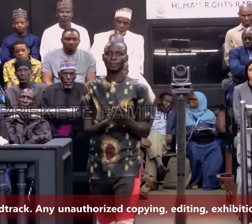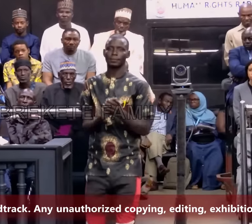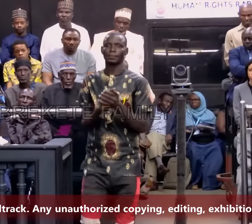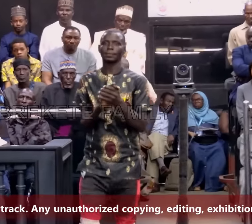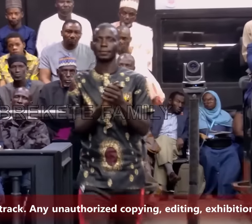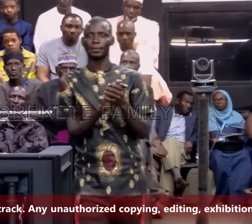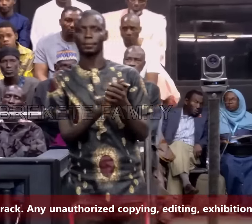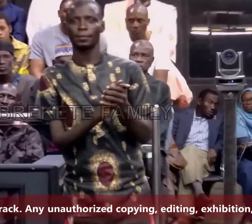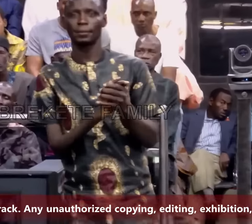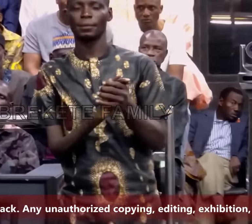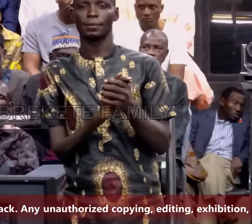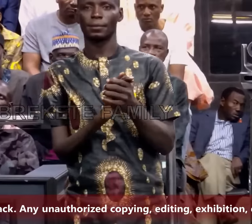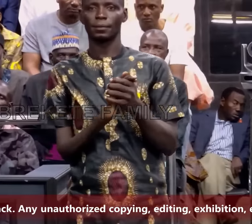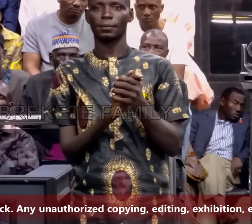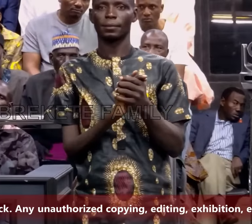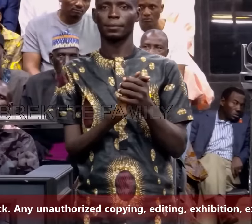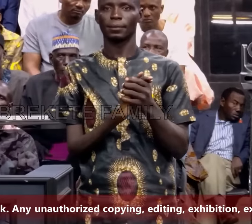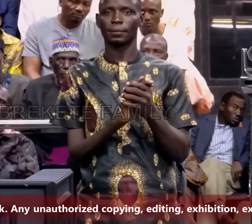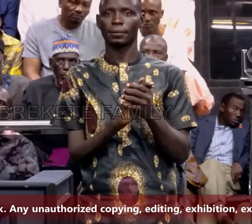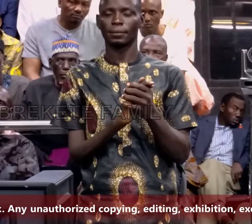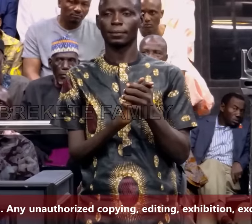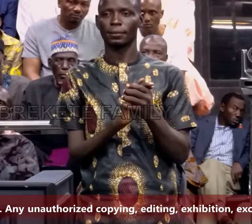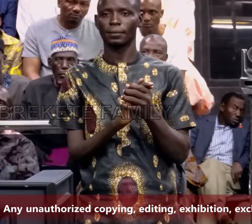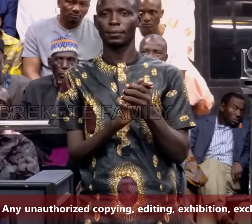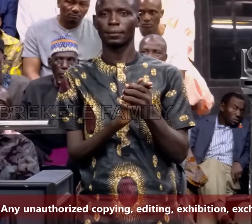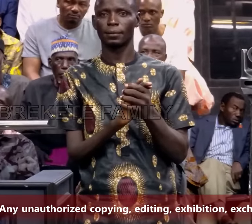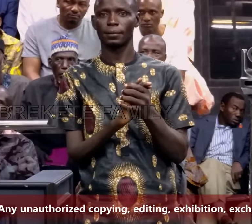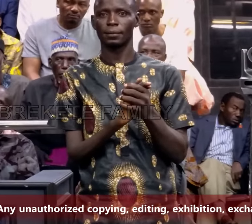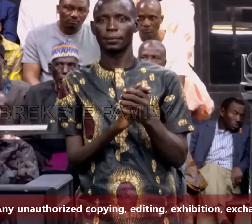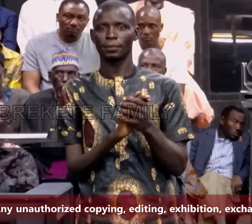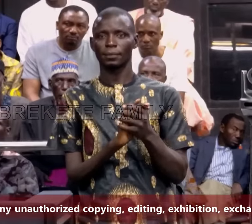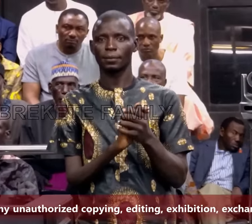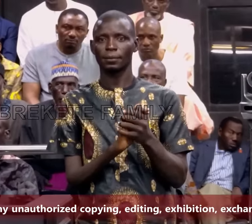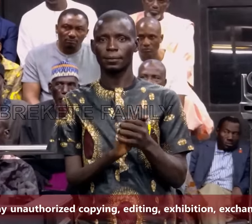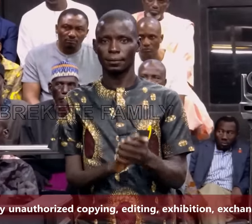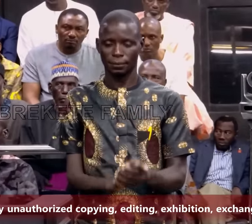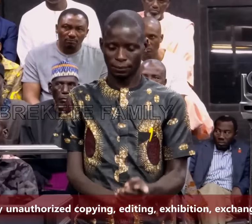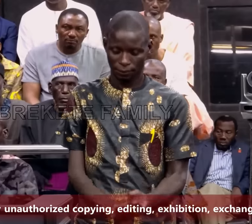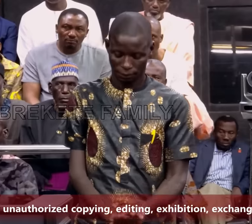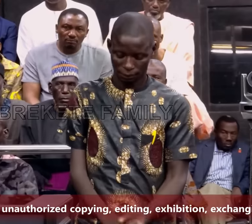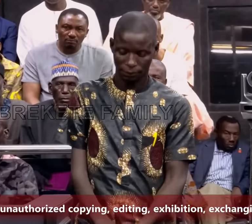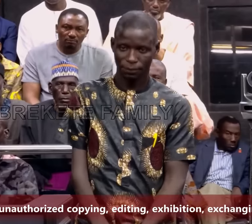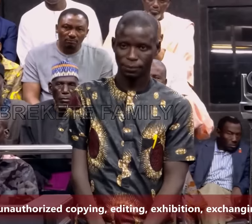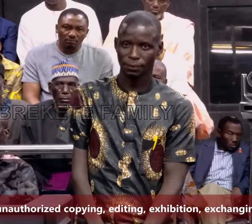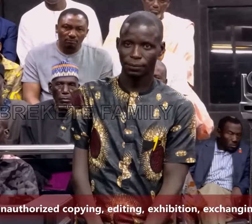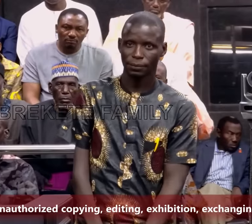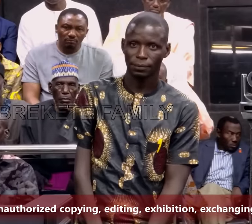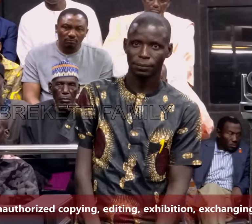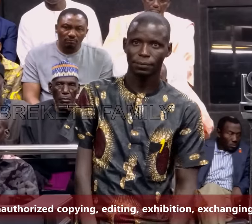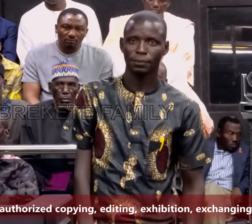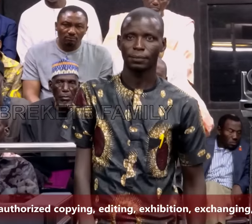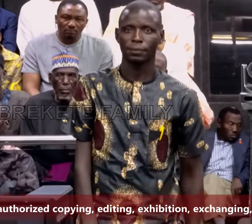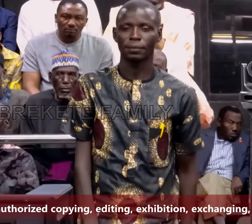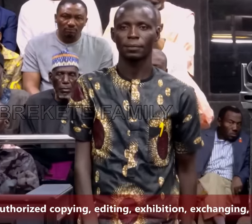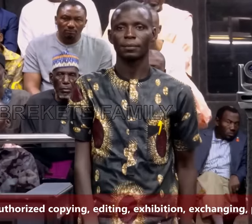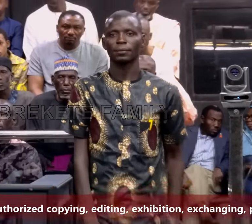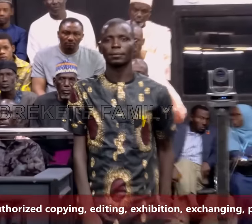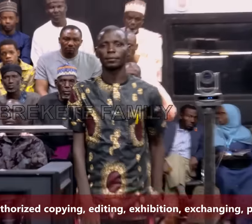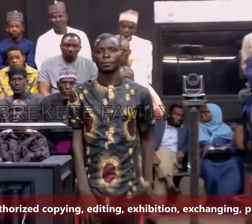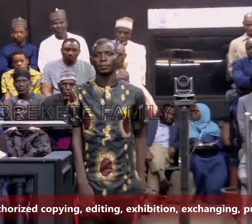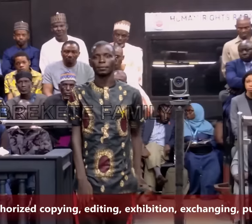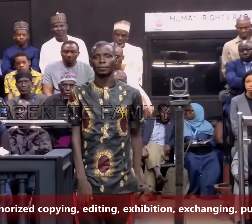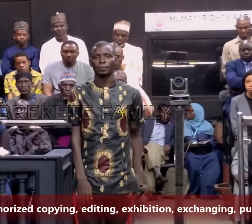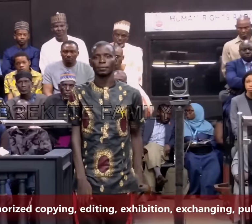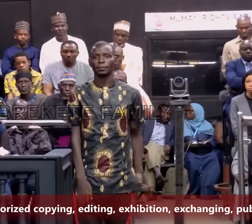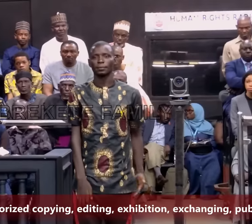front stand there stand there camera drop the hand small that hand is no